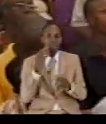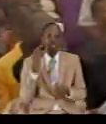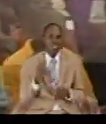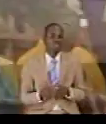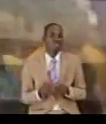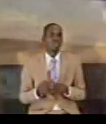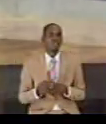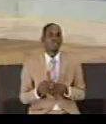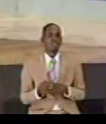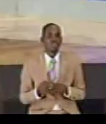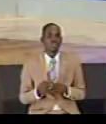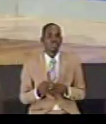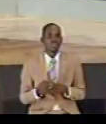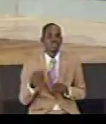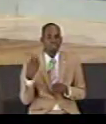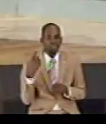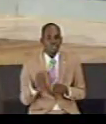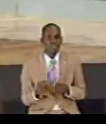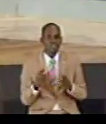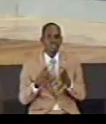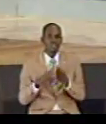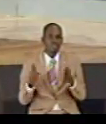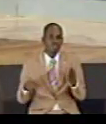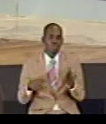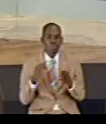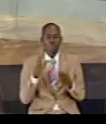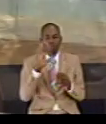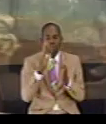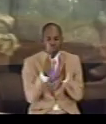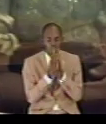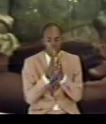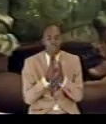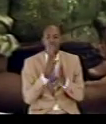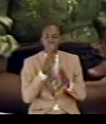Outcome of your prayer, innumerable.